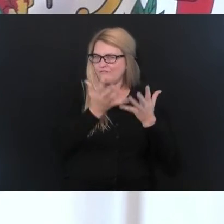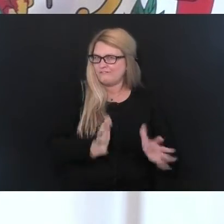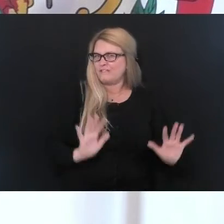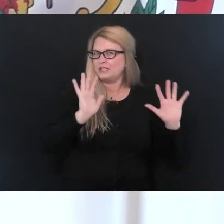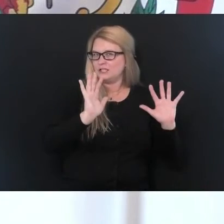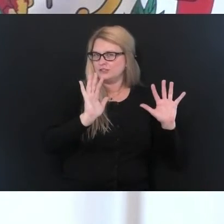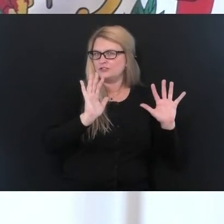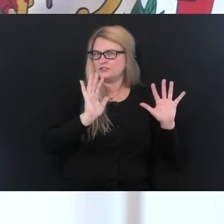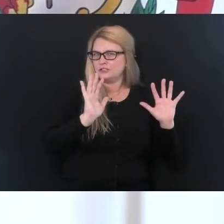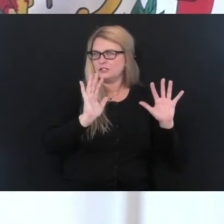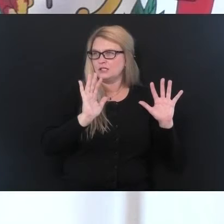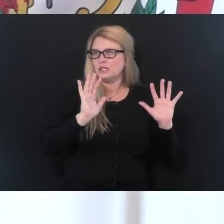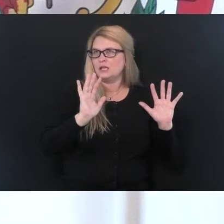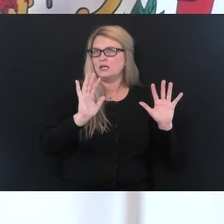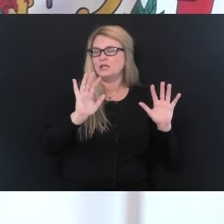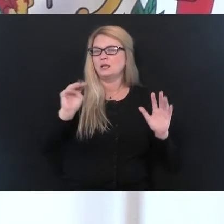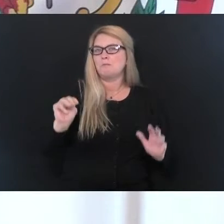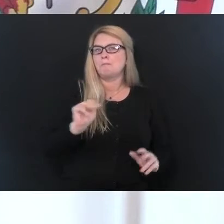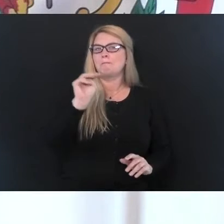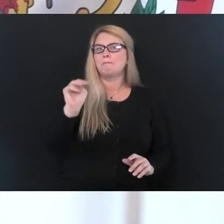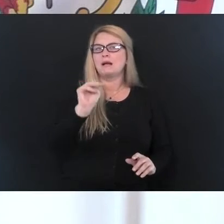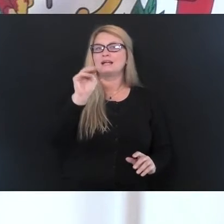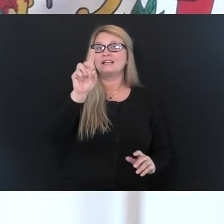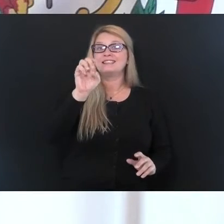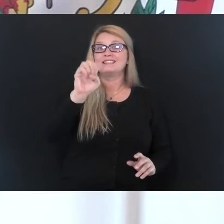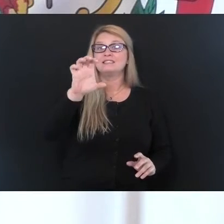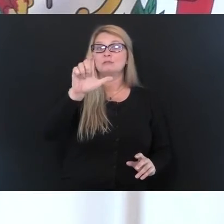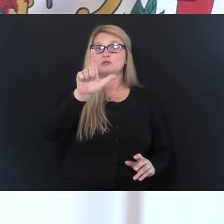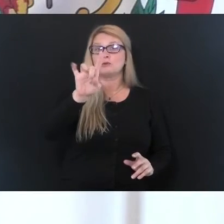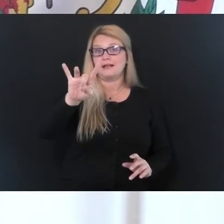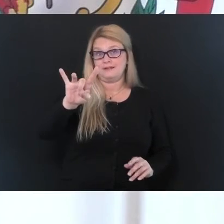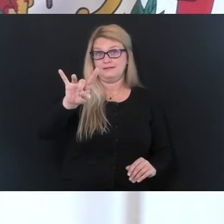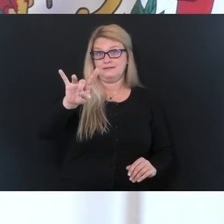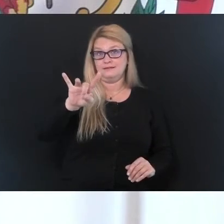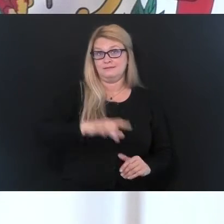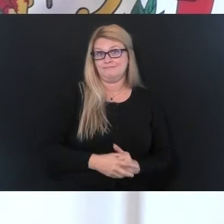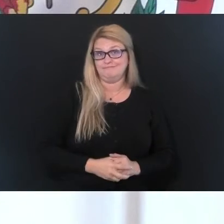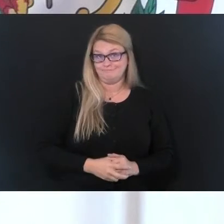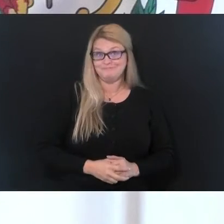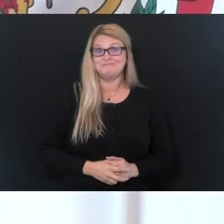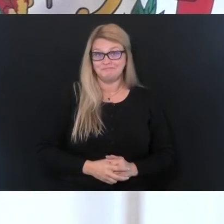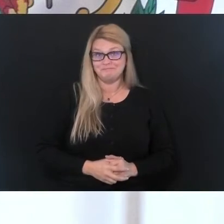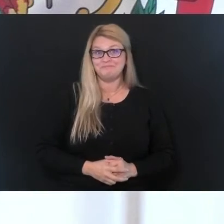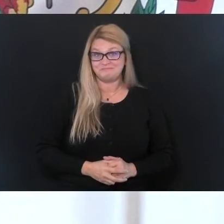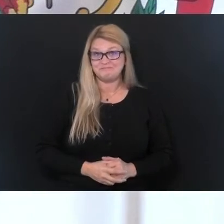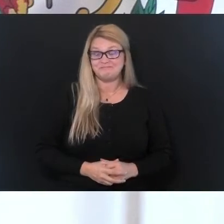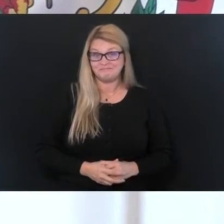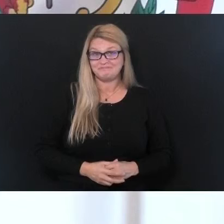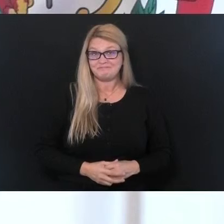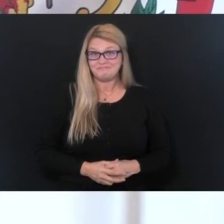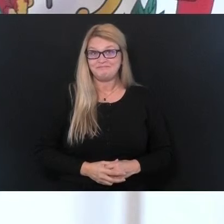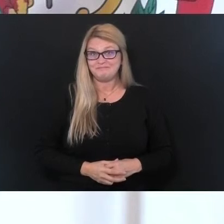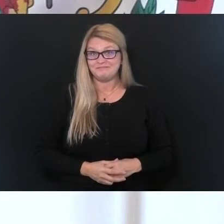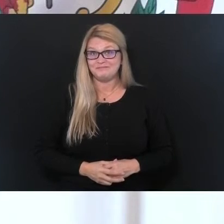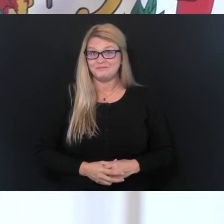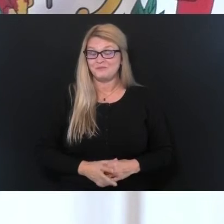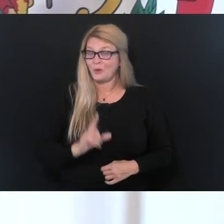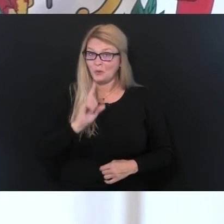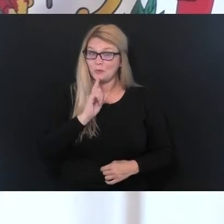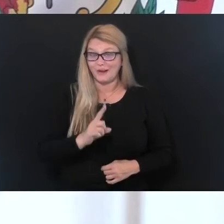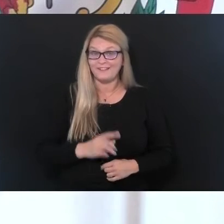finishing by Monday, December the 28th. You know, quite